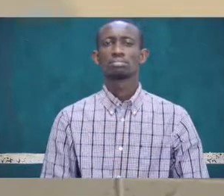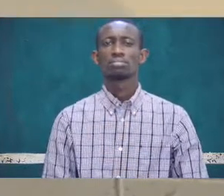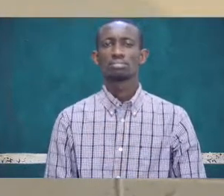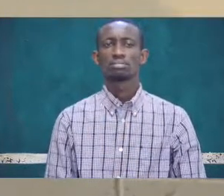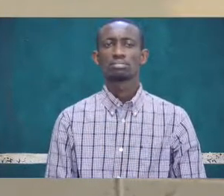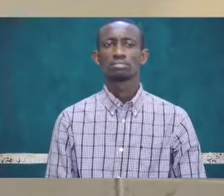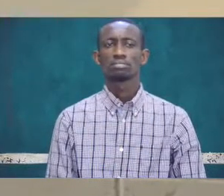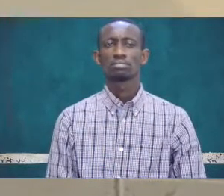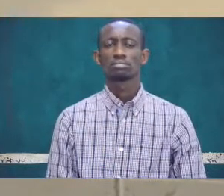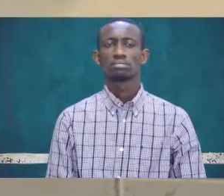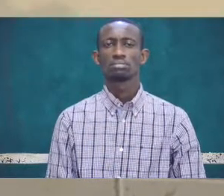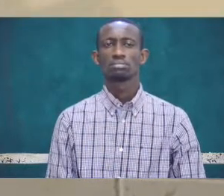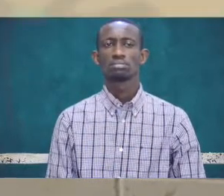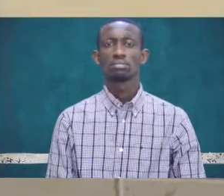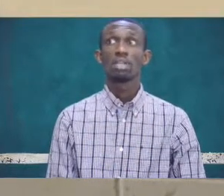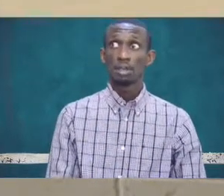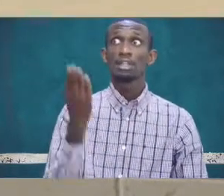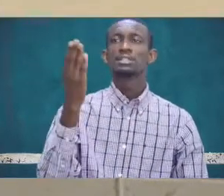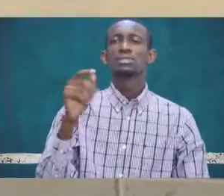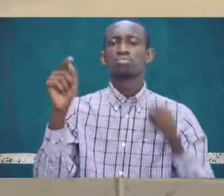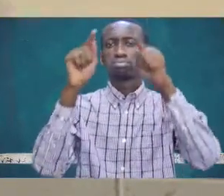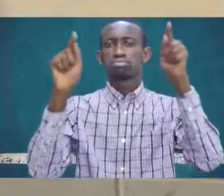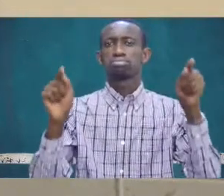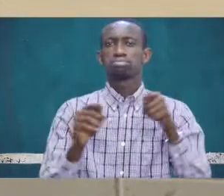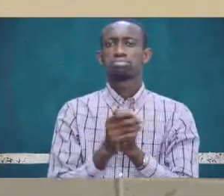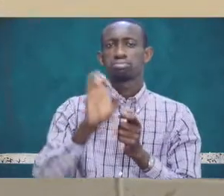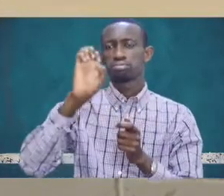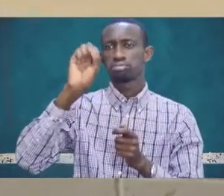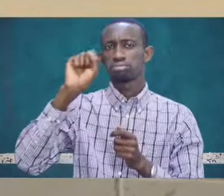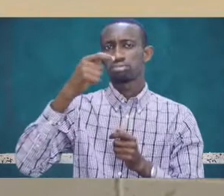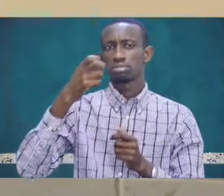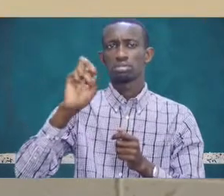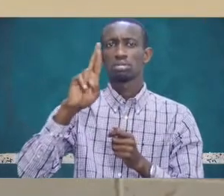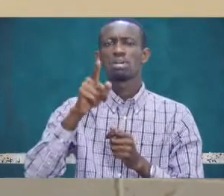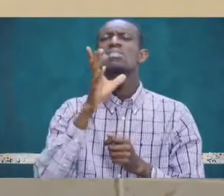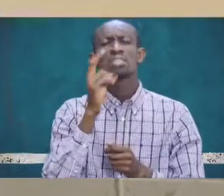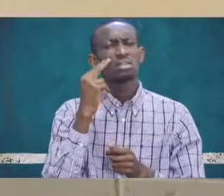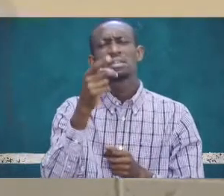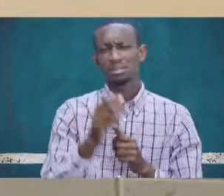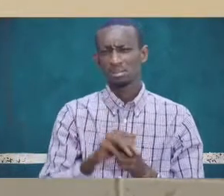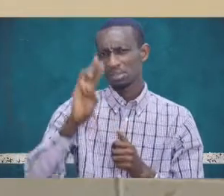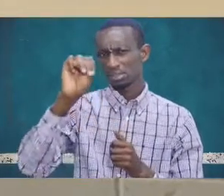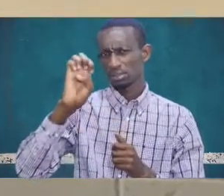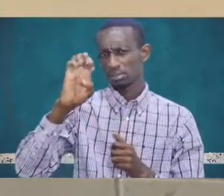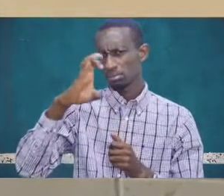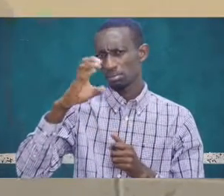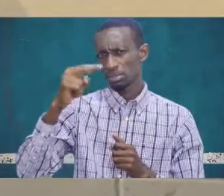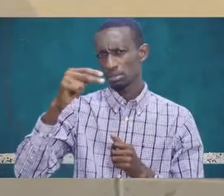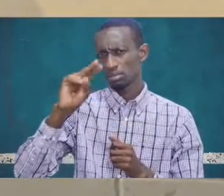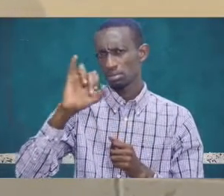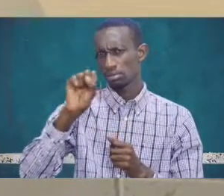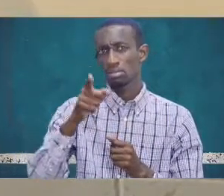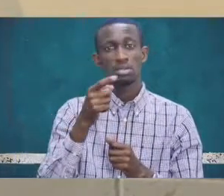So that is the structure of the ester that is formed. Let's look at the mechanism. How does it take place? Remember,